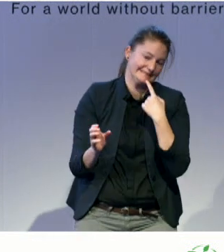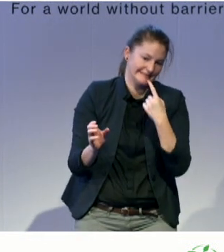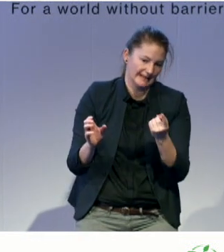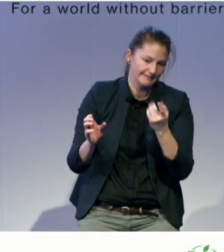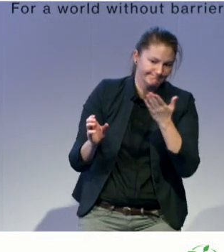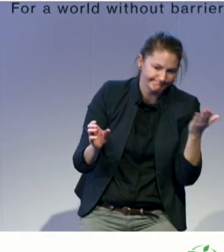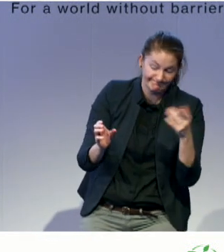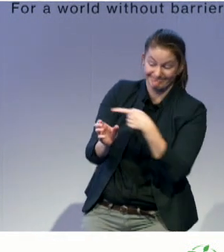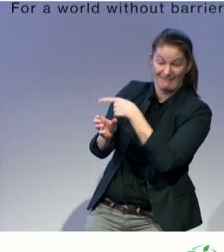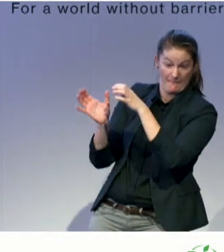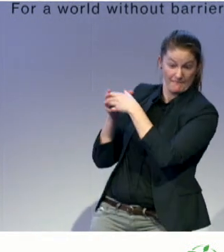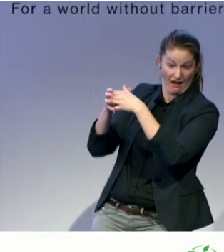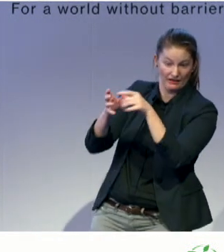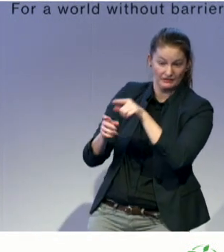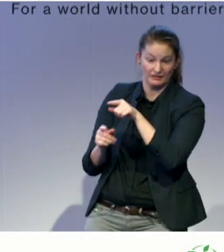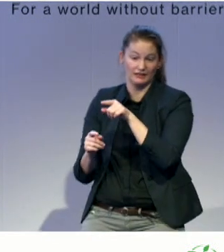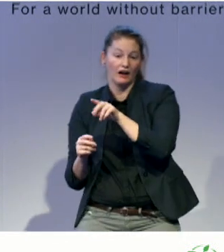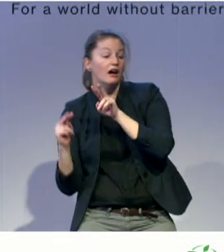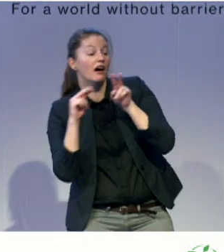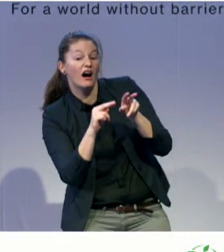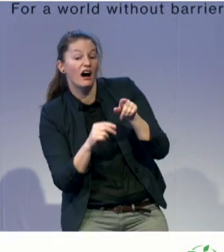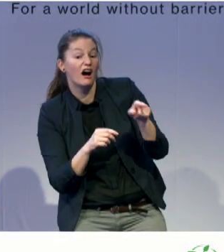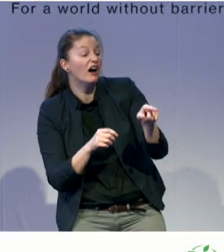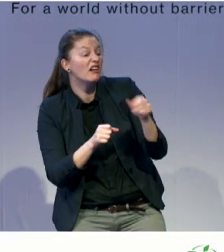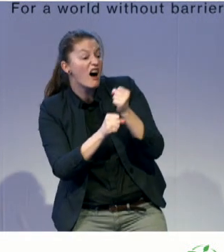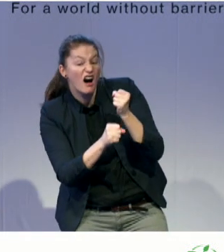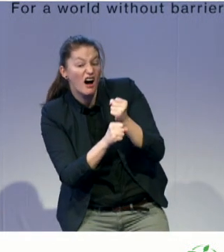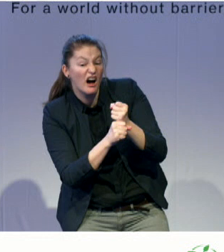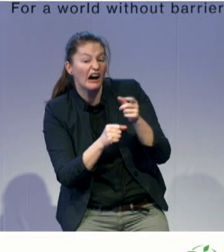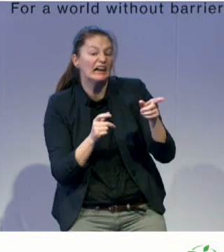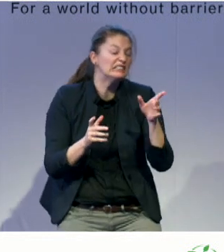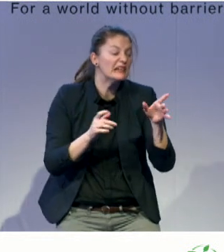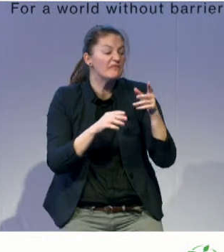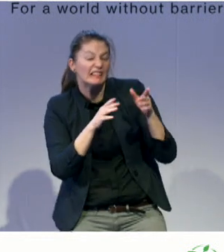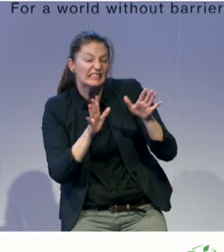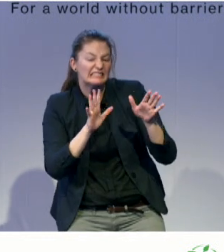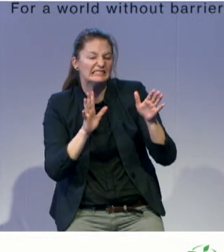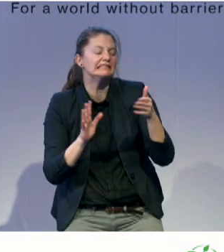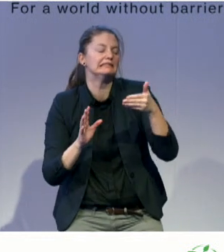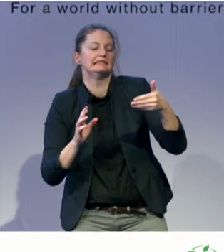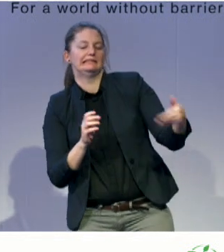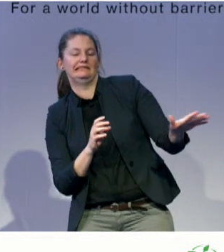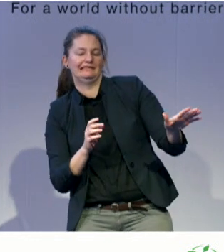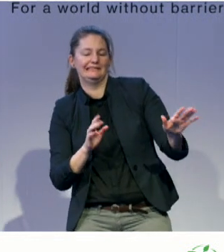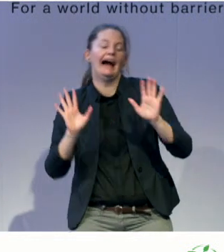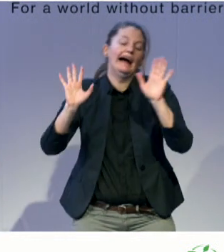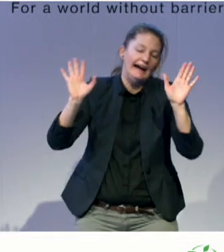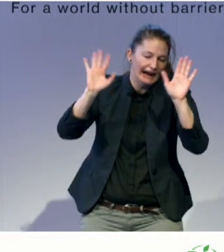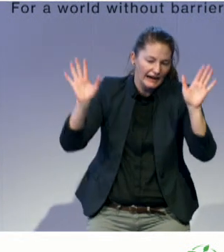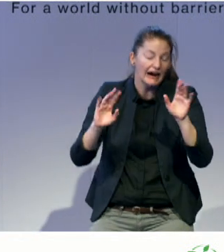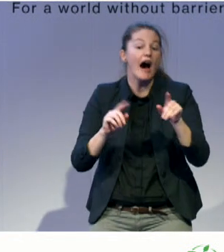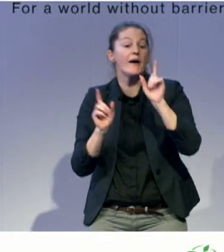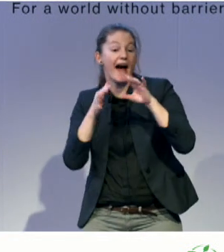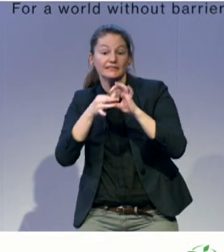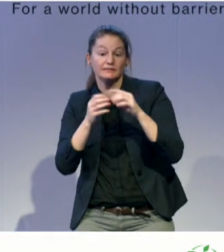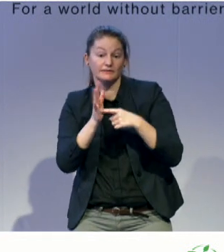manner, except for students and the elderly. They do pay attention to them. So we are also seeing